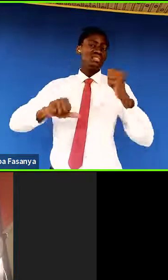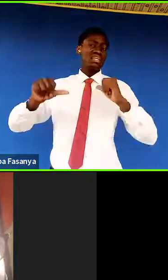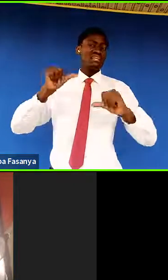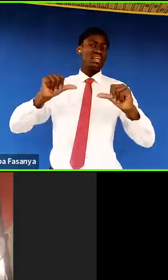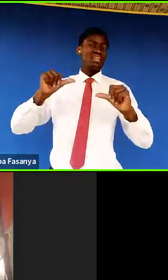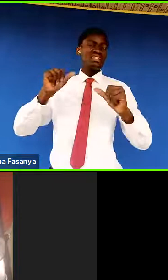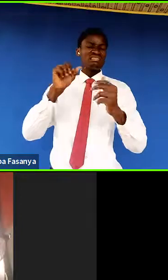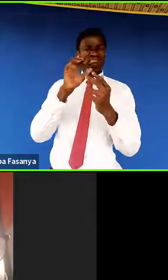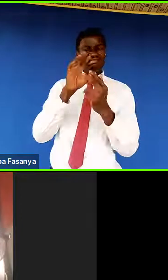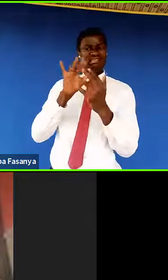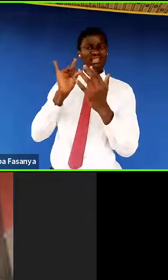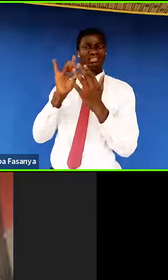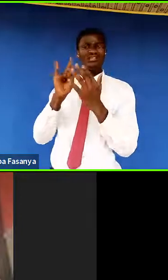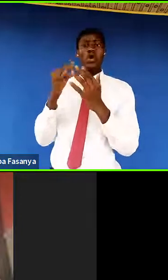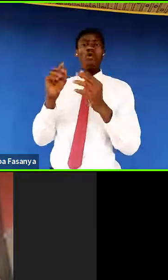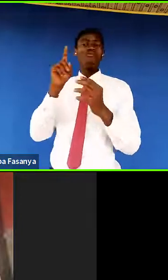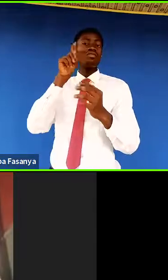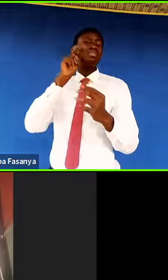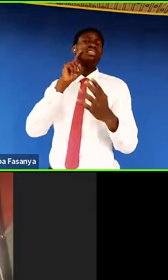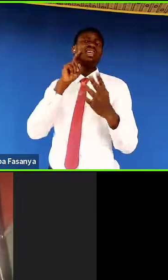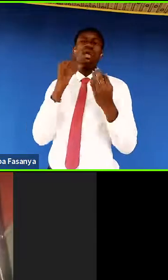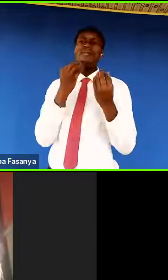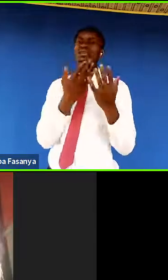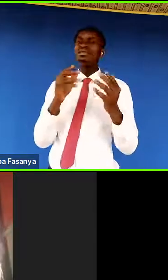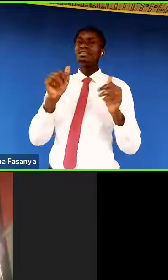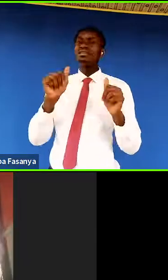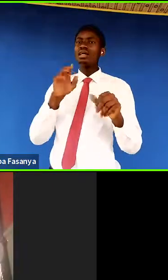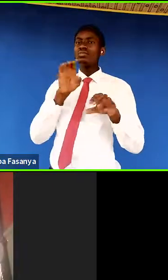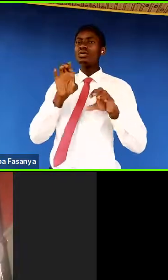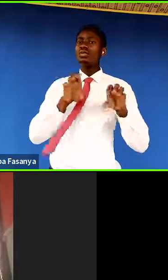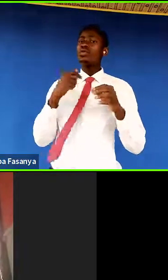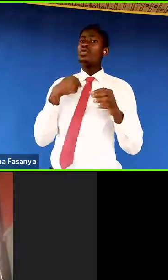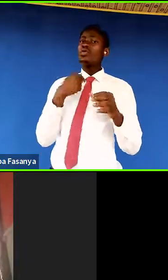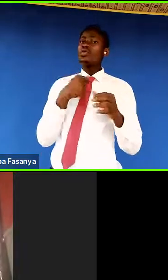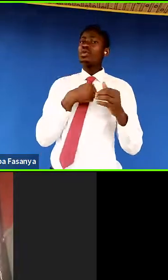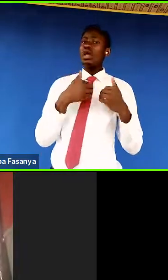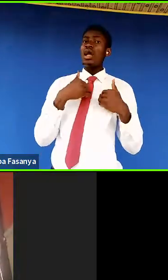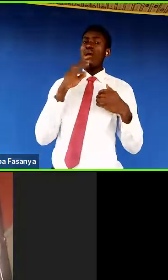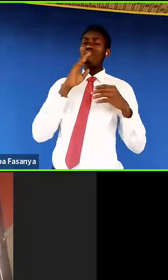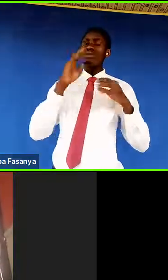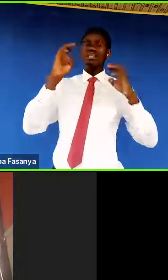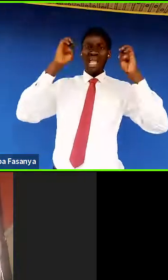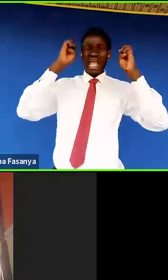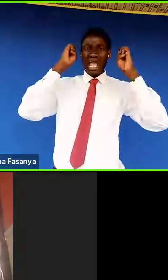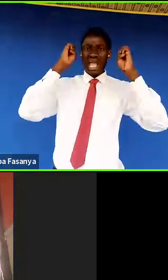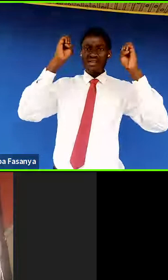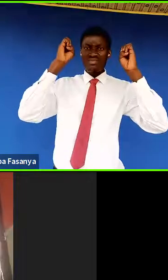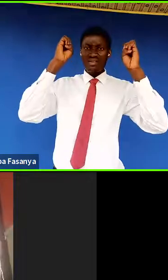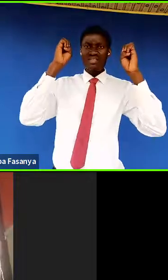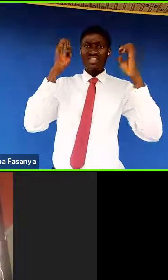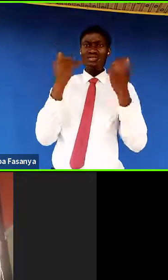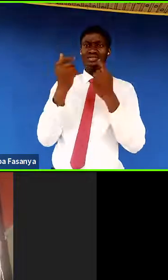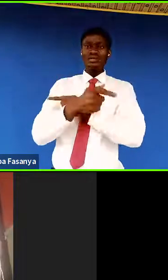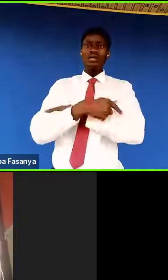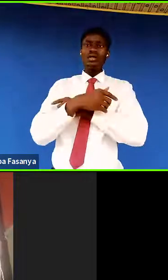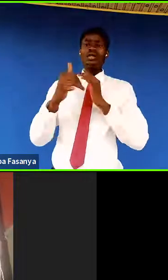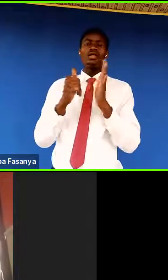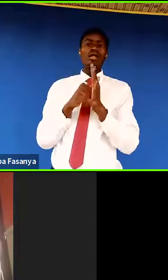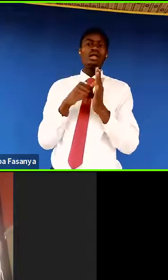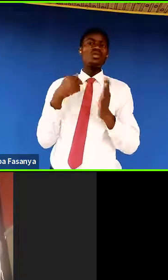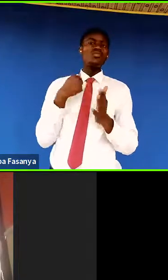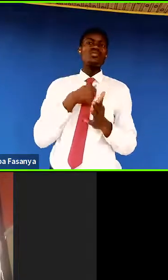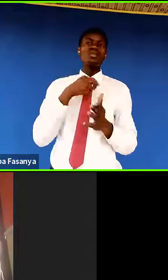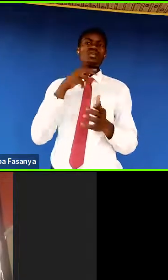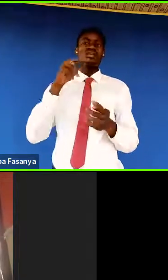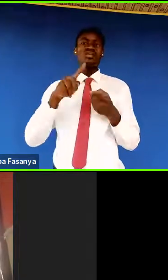many things that can be done. We've also been educated today that we should be careful of what we eat. Women should be careful of the cream